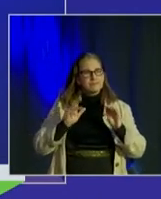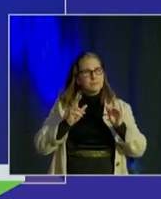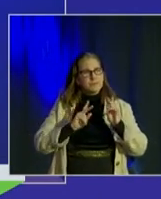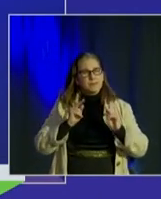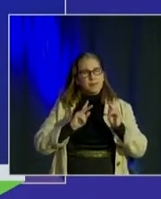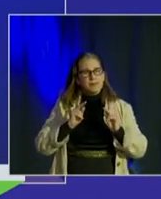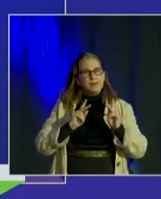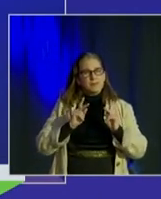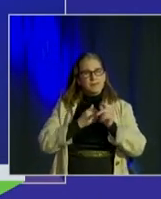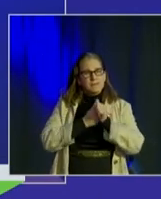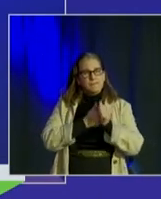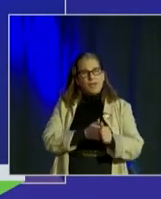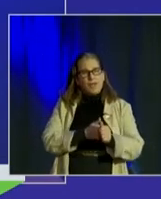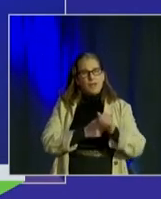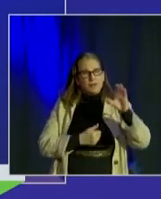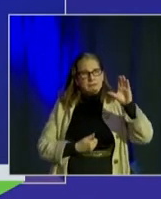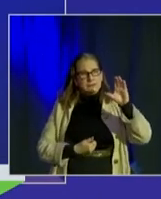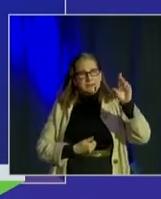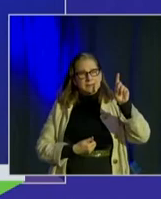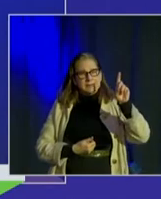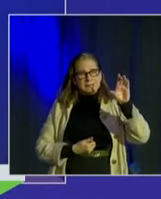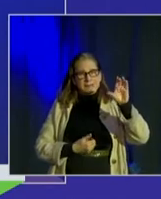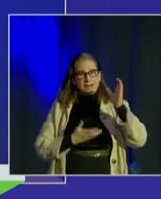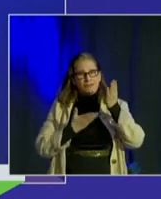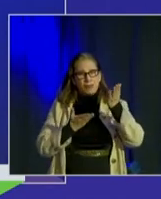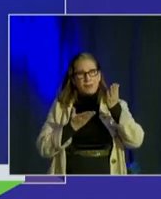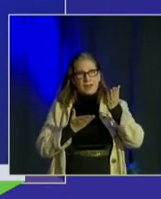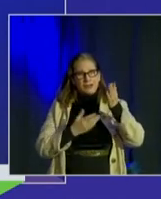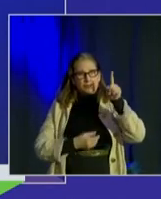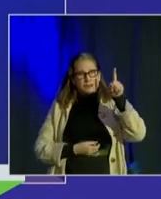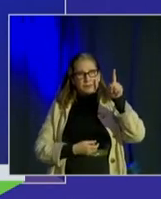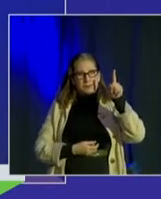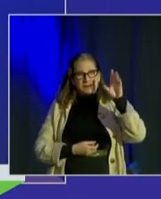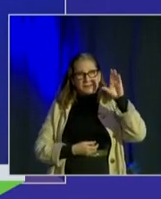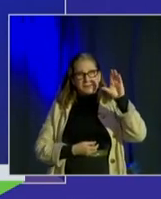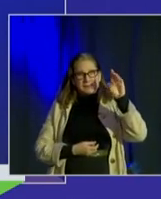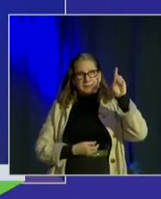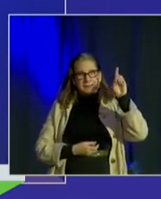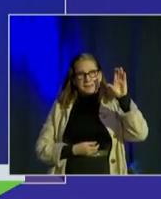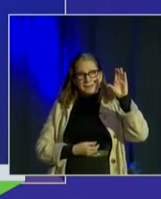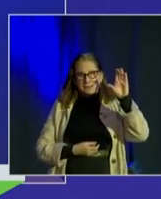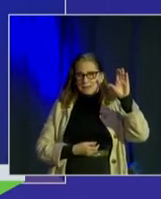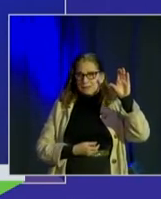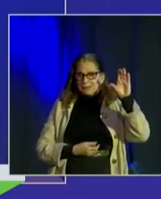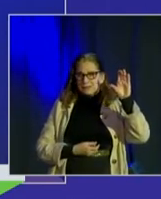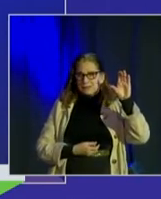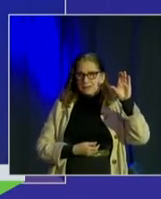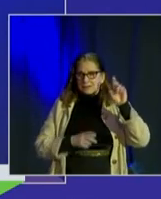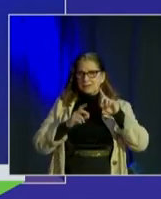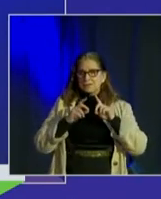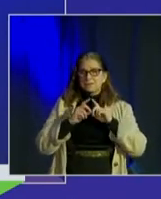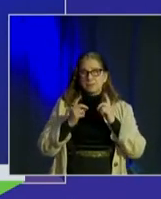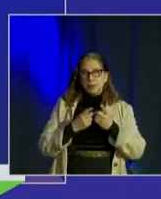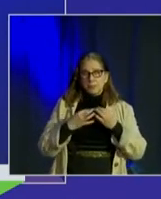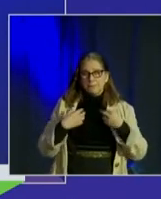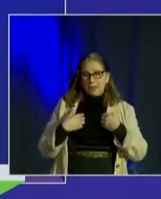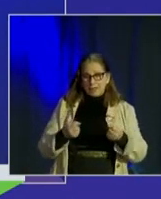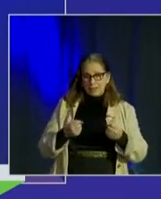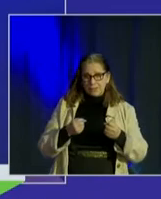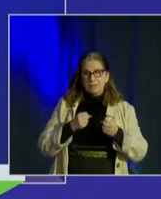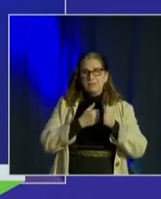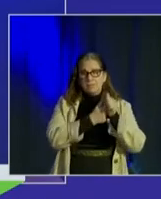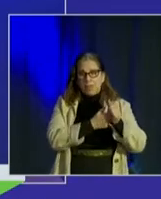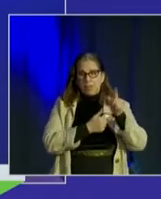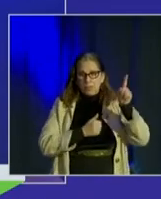CDC recommendations, but the DC Department of Health is the regulator and provides